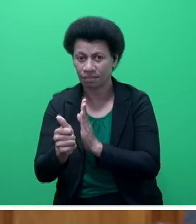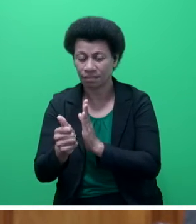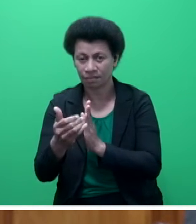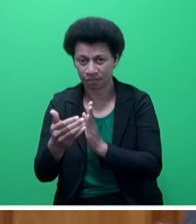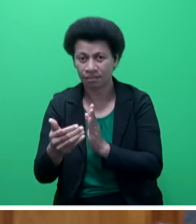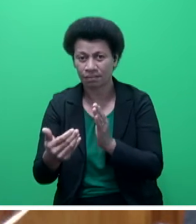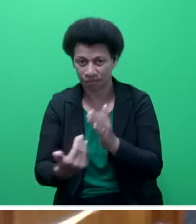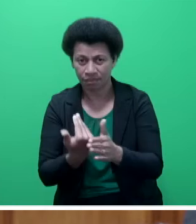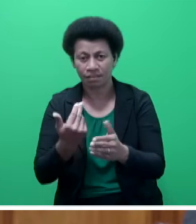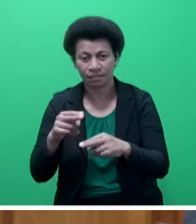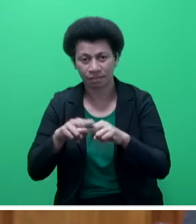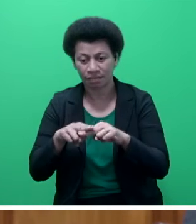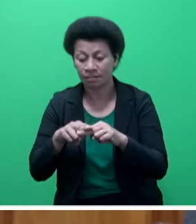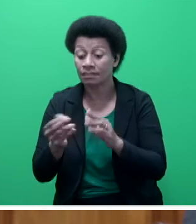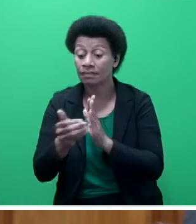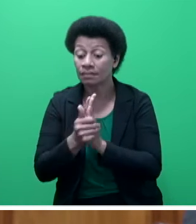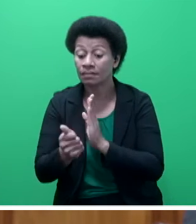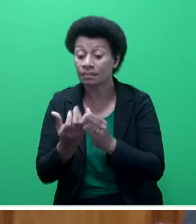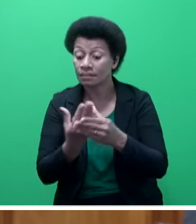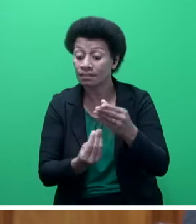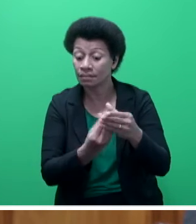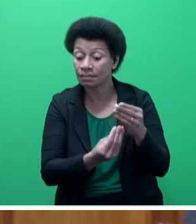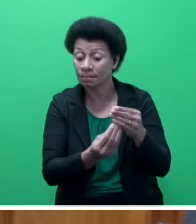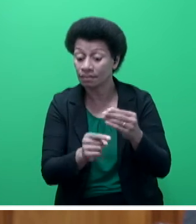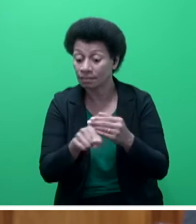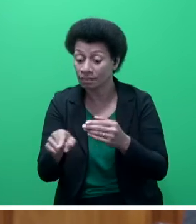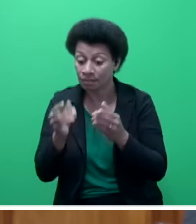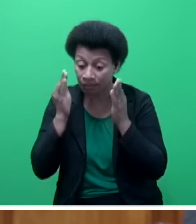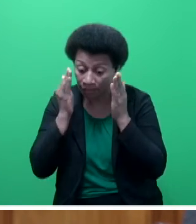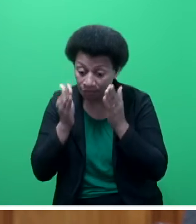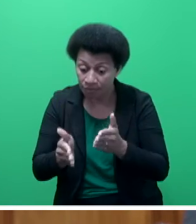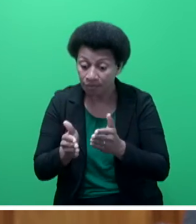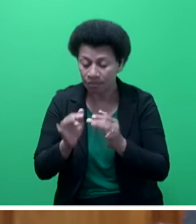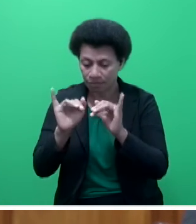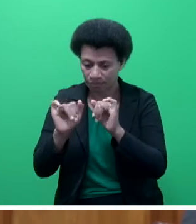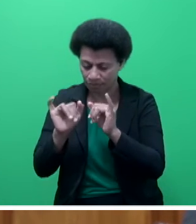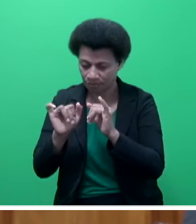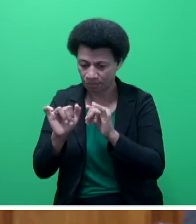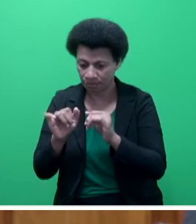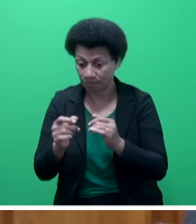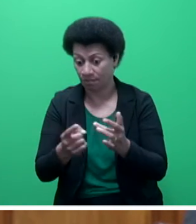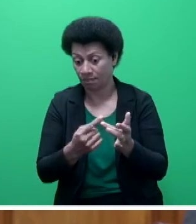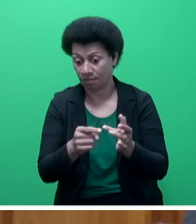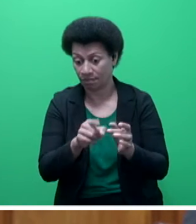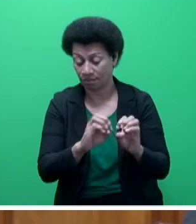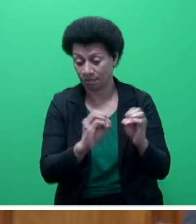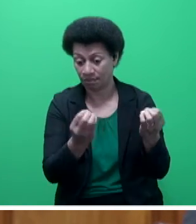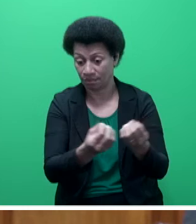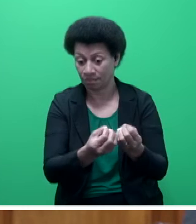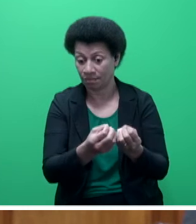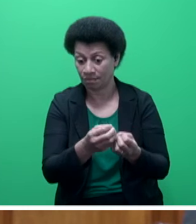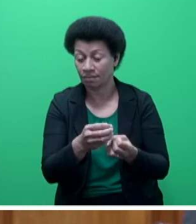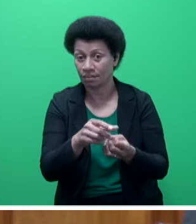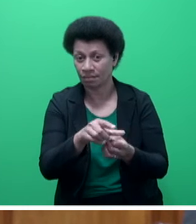and with the skills gap analysis, our work will be targeted and focused on ensuring that the critical sectors have the required skills.